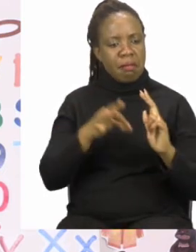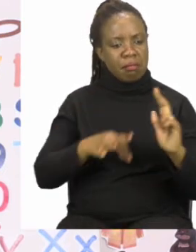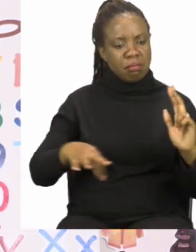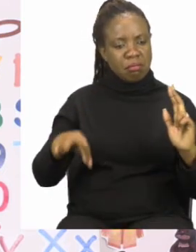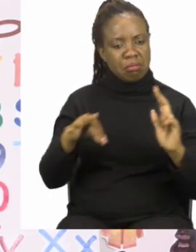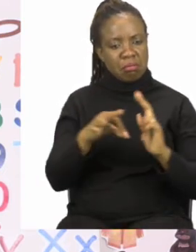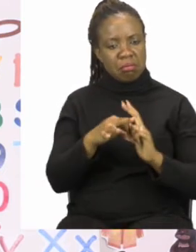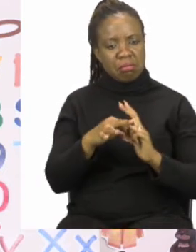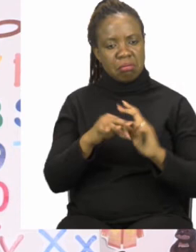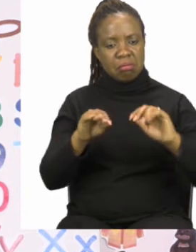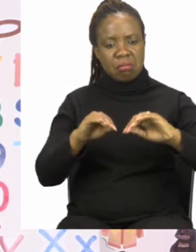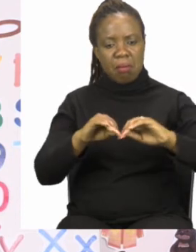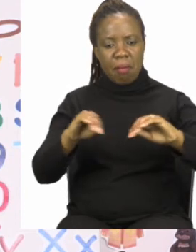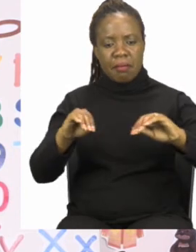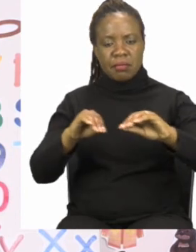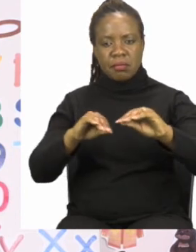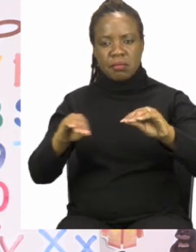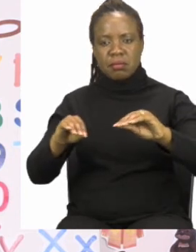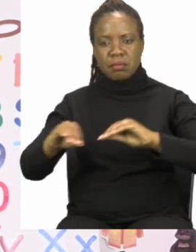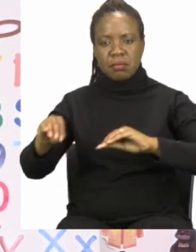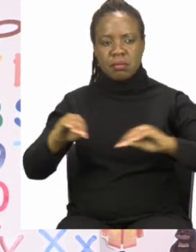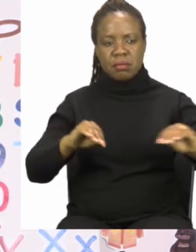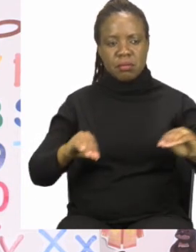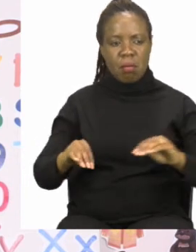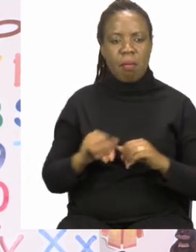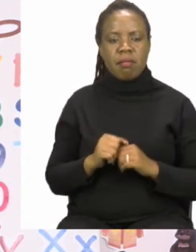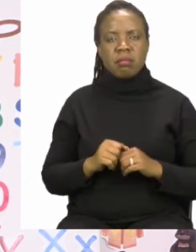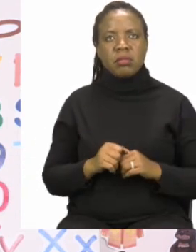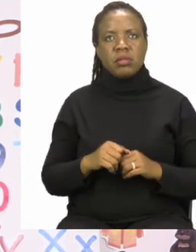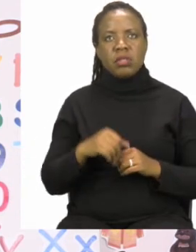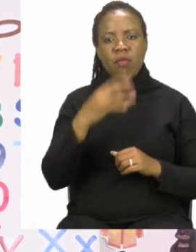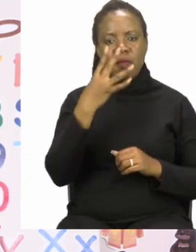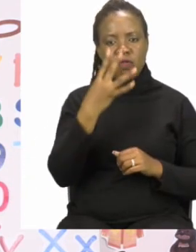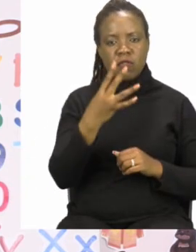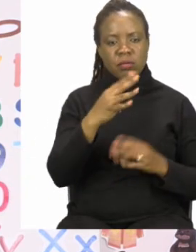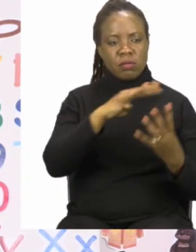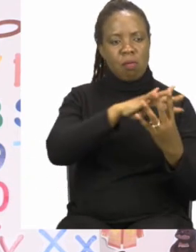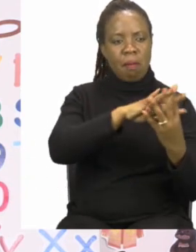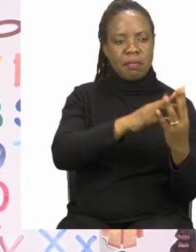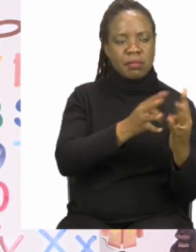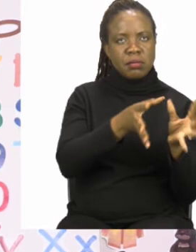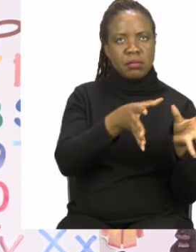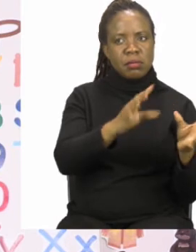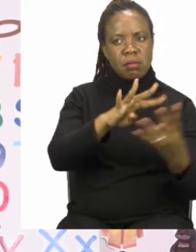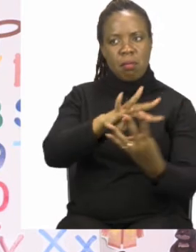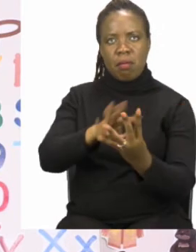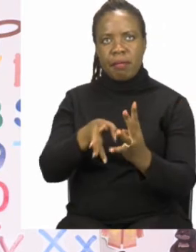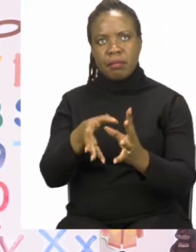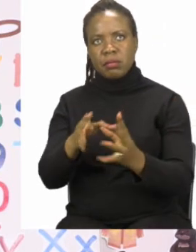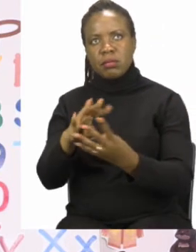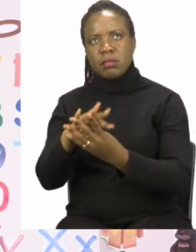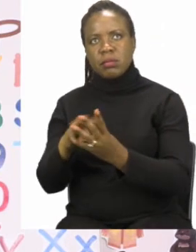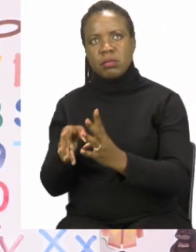them into 4 camps. So, since we now know that the farmer divided, that means we